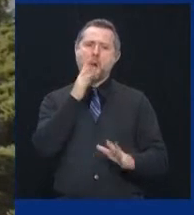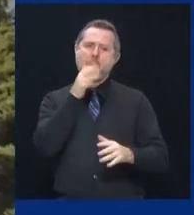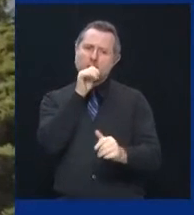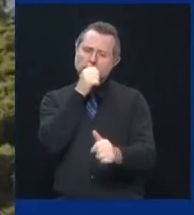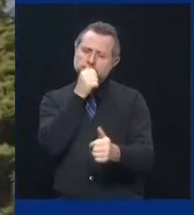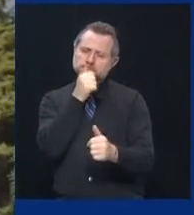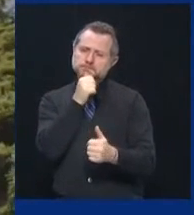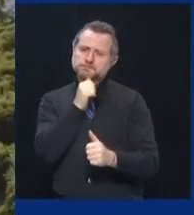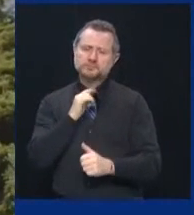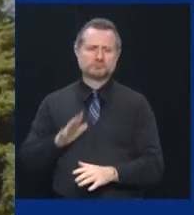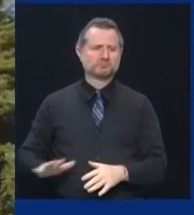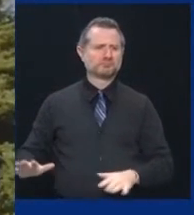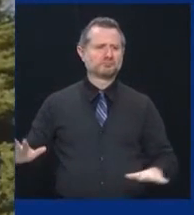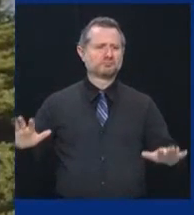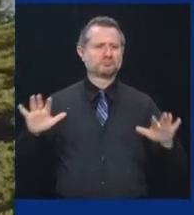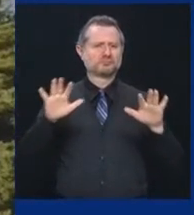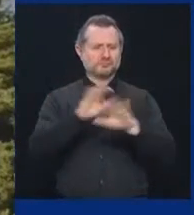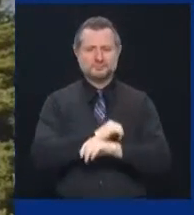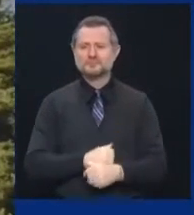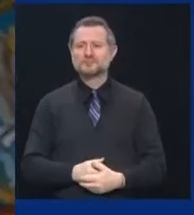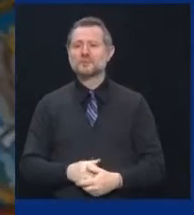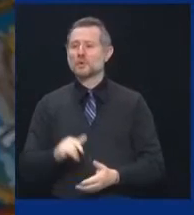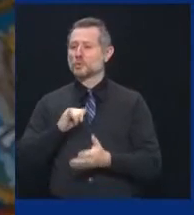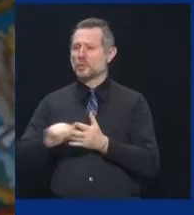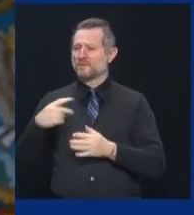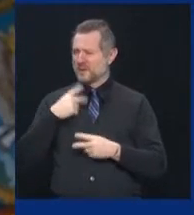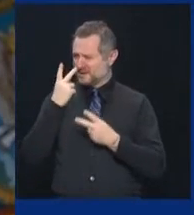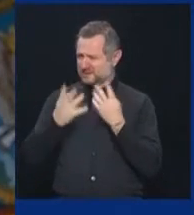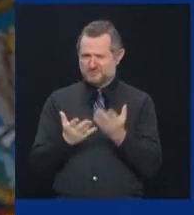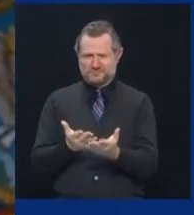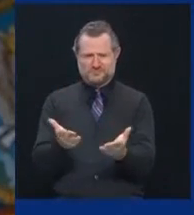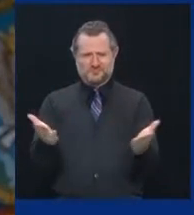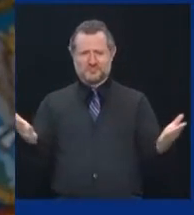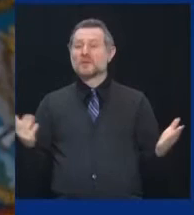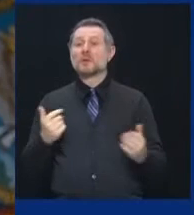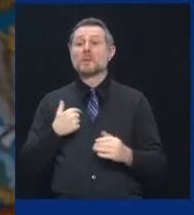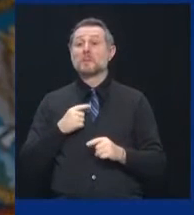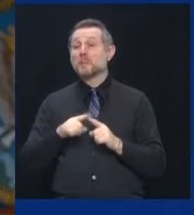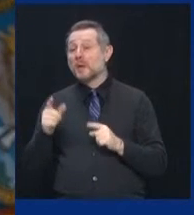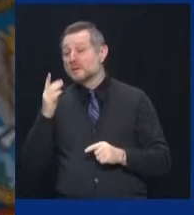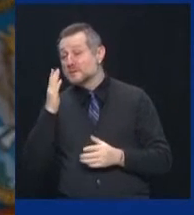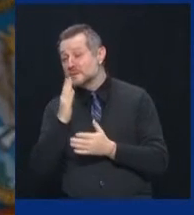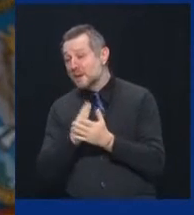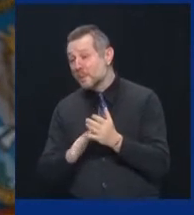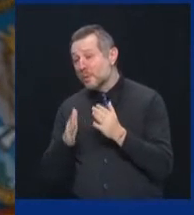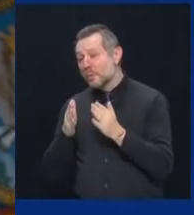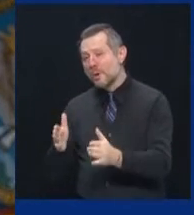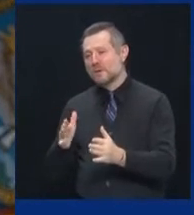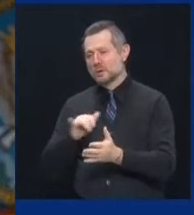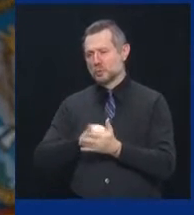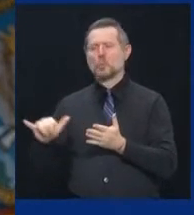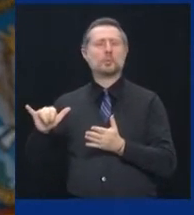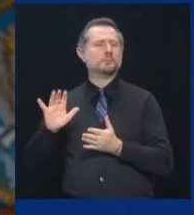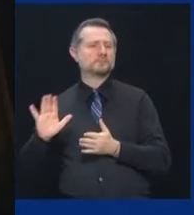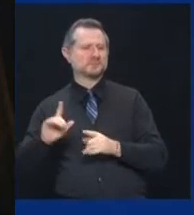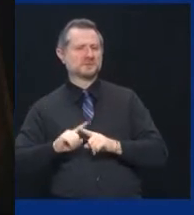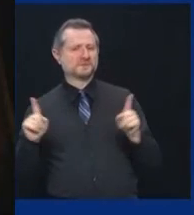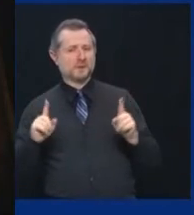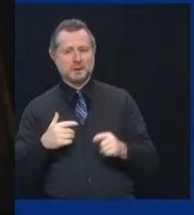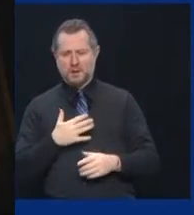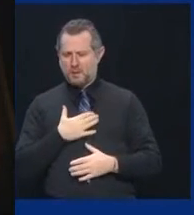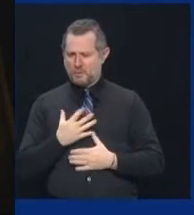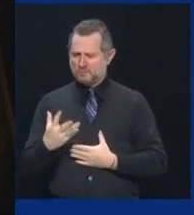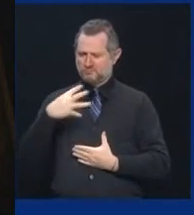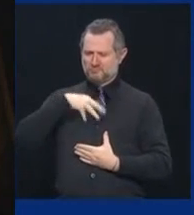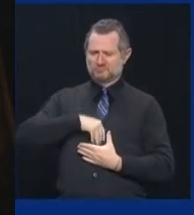it, but in other ways, New York's state of the state is different because New York is different. Our DNA is different.